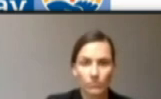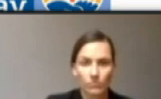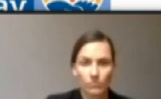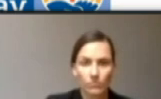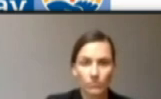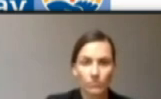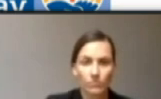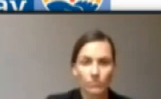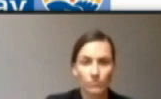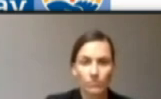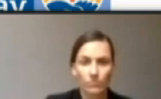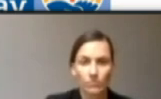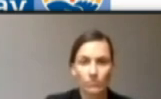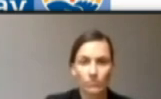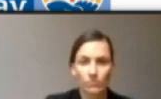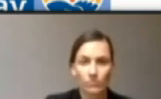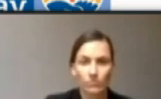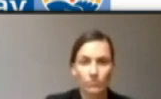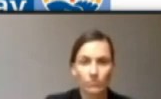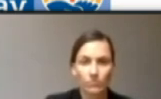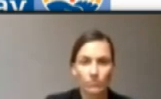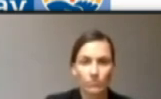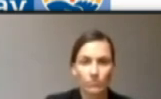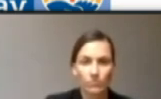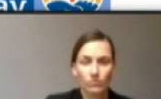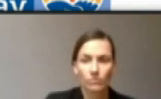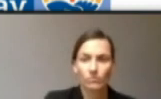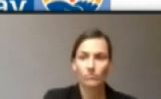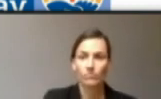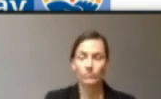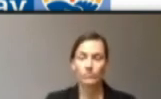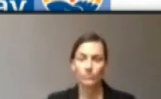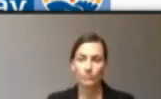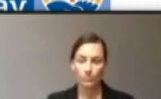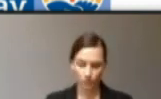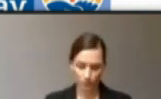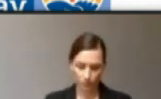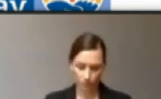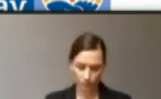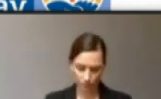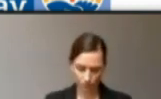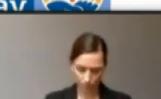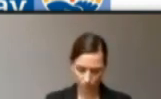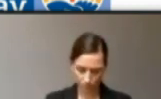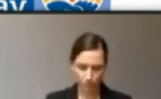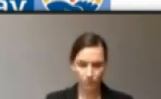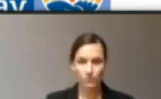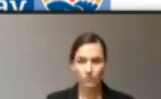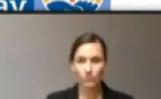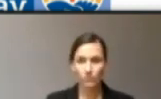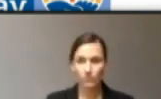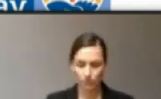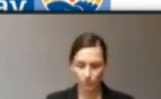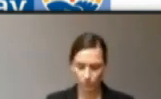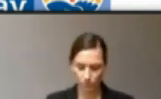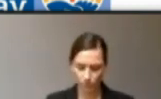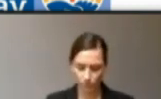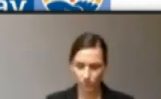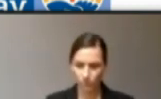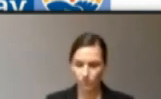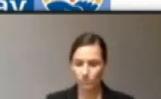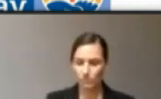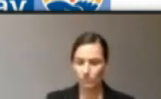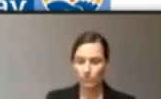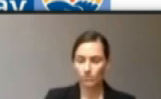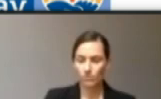to make sure that they're what they need to be. And they're also helping us to spread the word about the survey. So it was important to